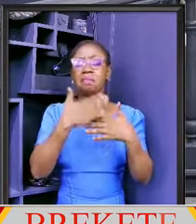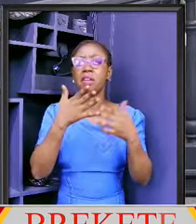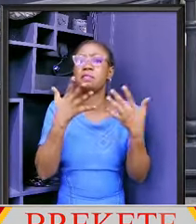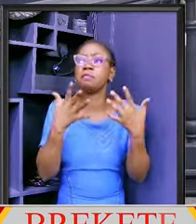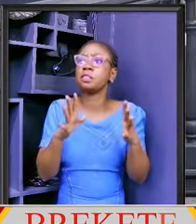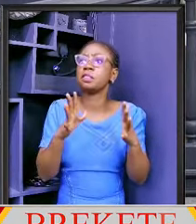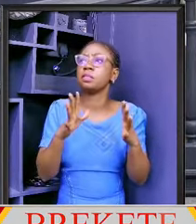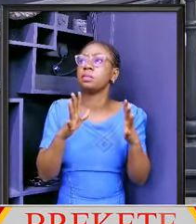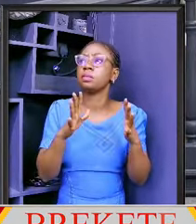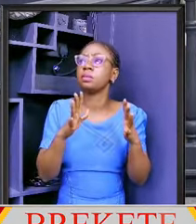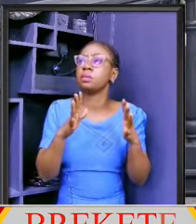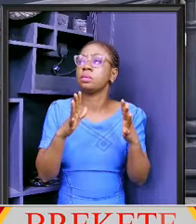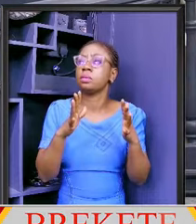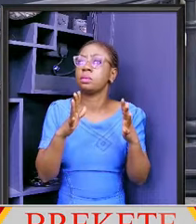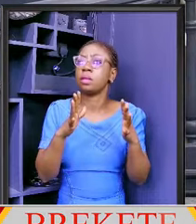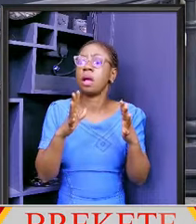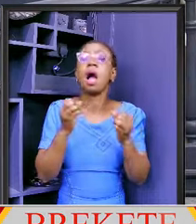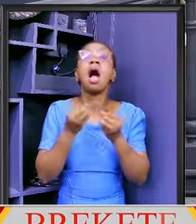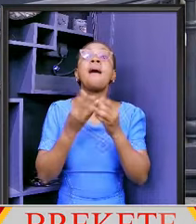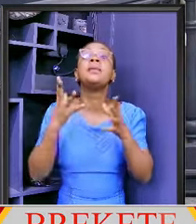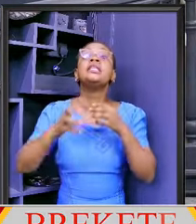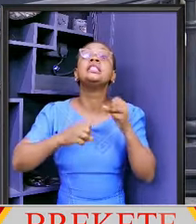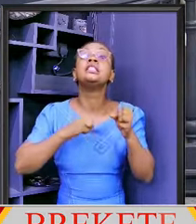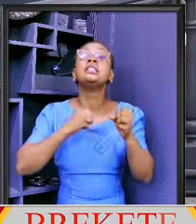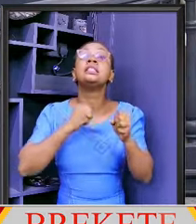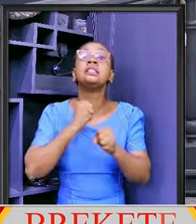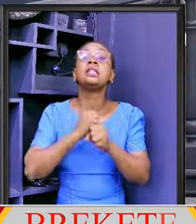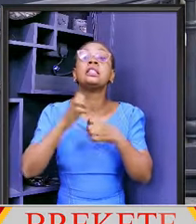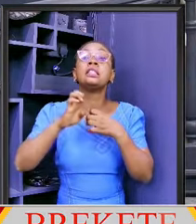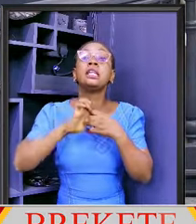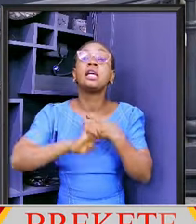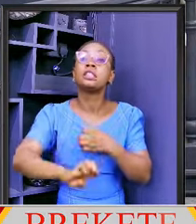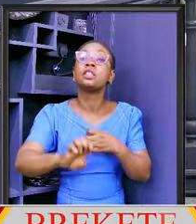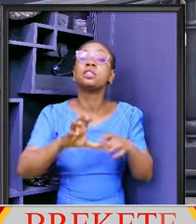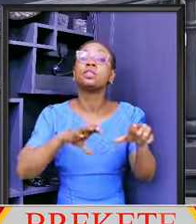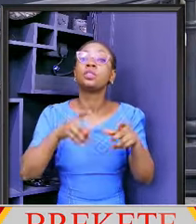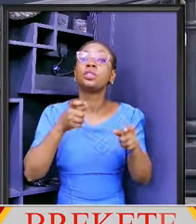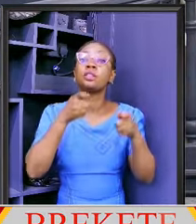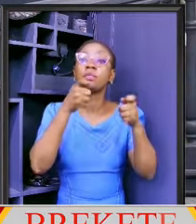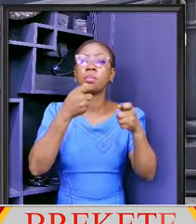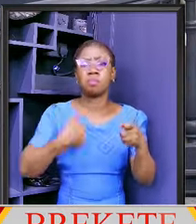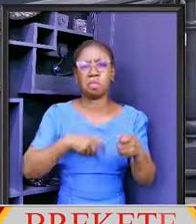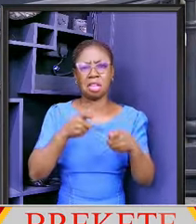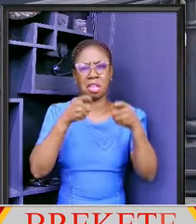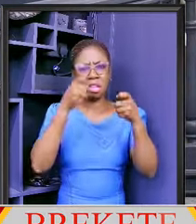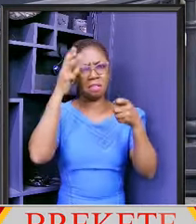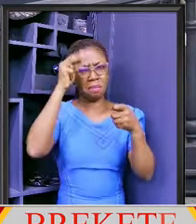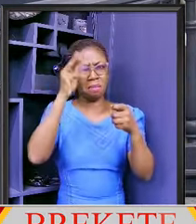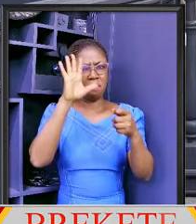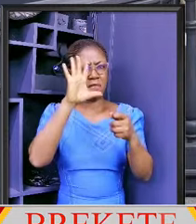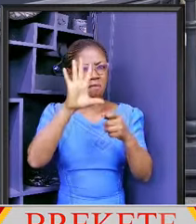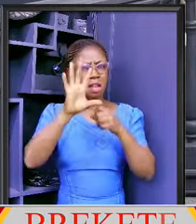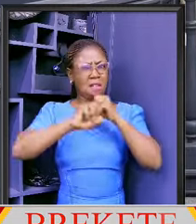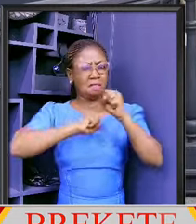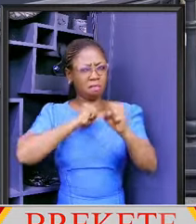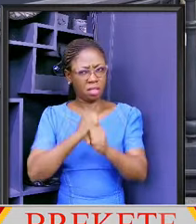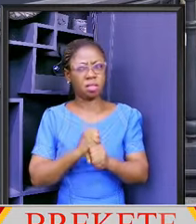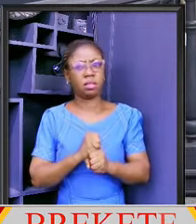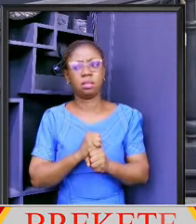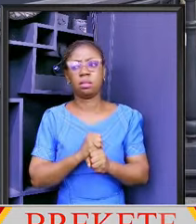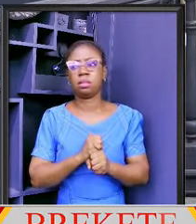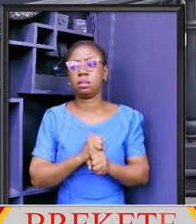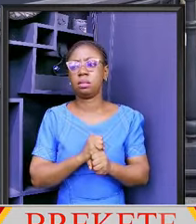years extension did you give to him? Huh? How many years extension did you give him? We even gave him 5 years extension. Oh, yeah. Now when I scattered it